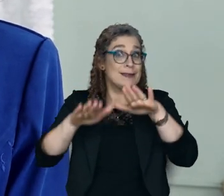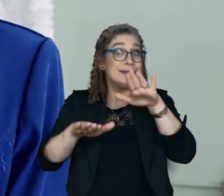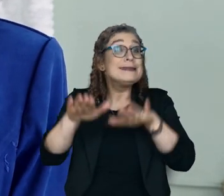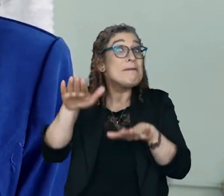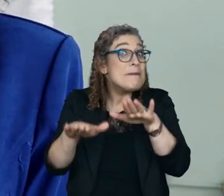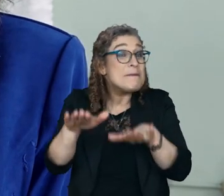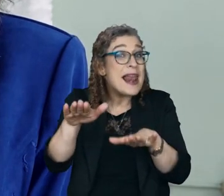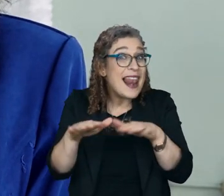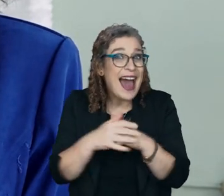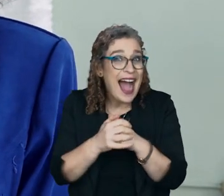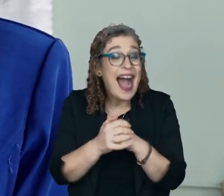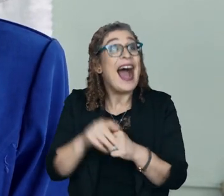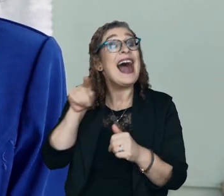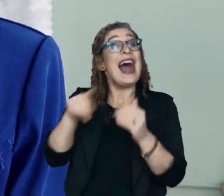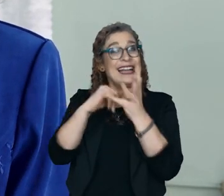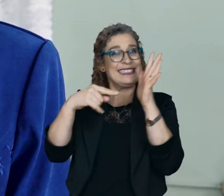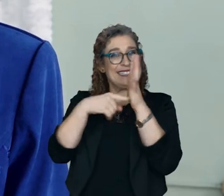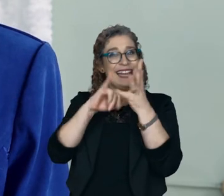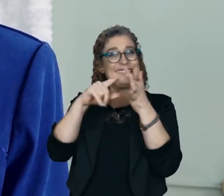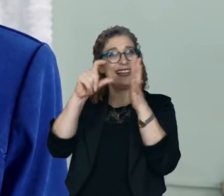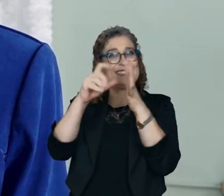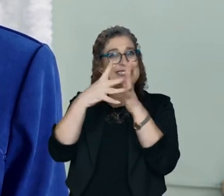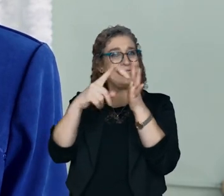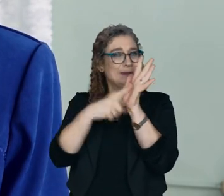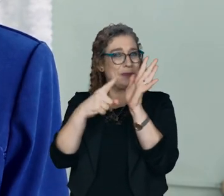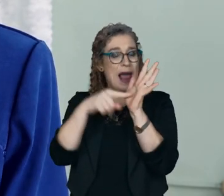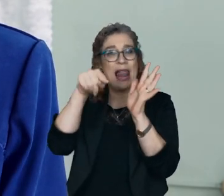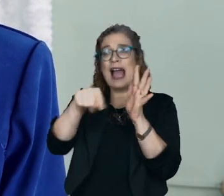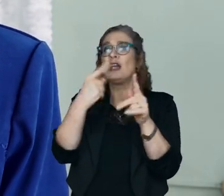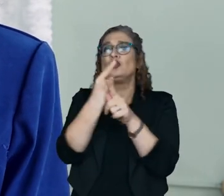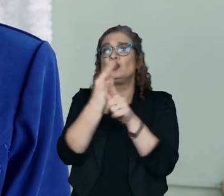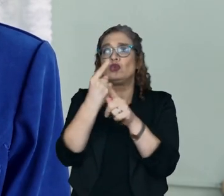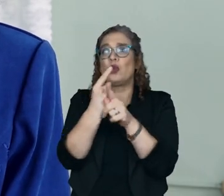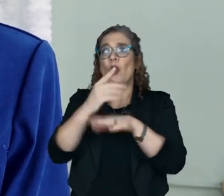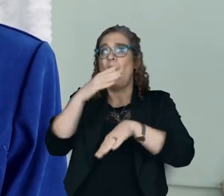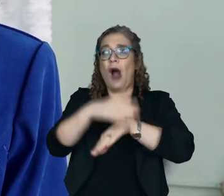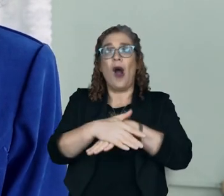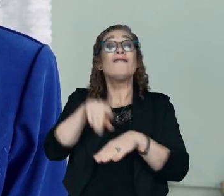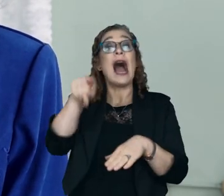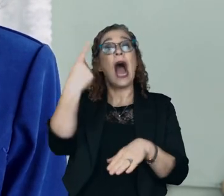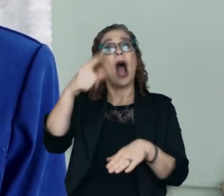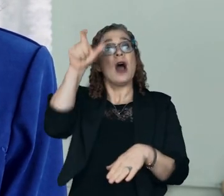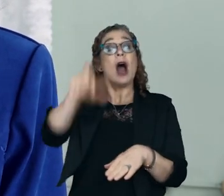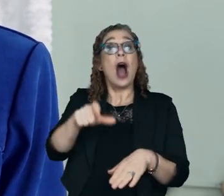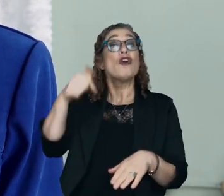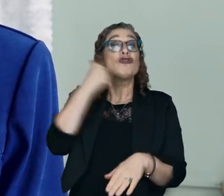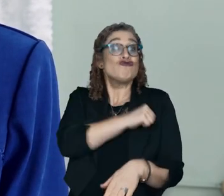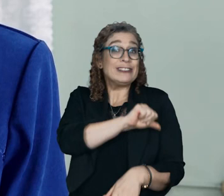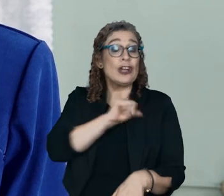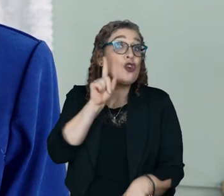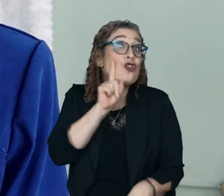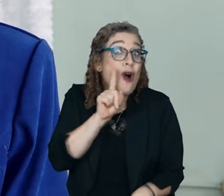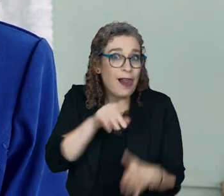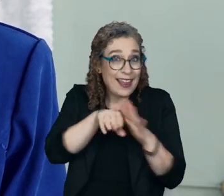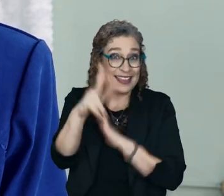legend of St. Sidwell speaks of Sidwella, a devout Christian girl in the 8th